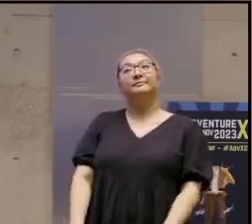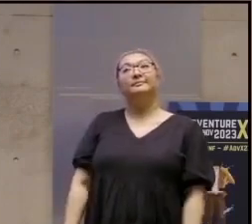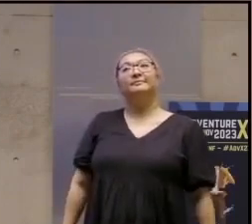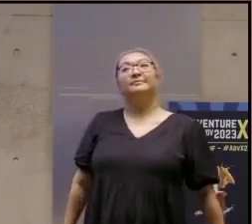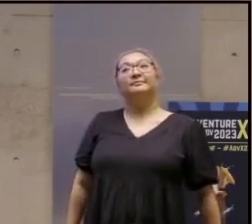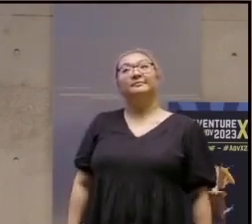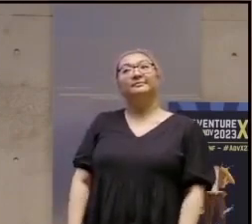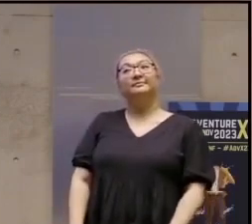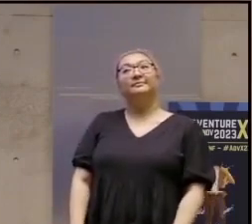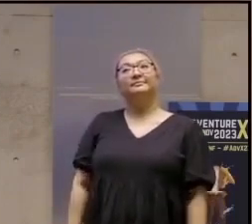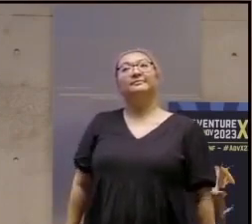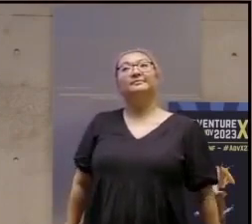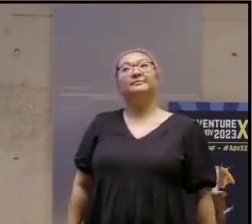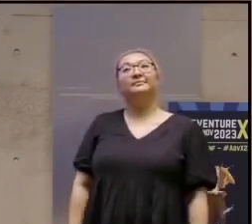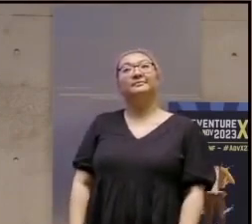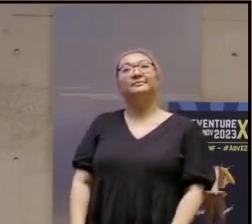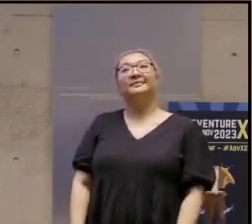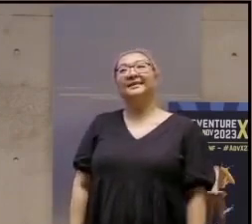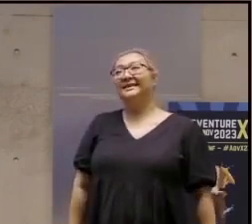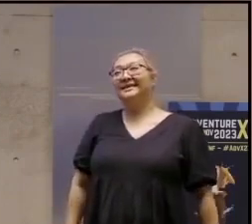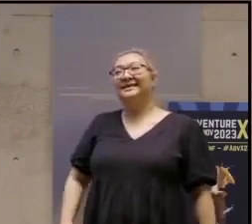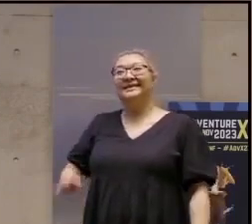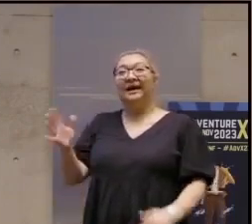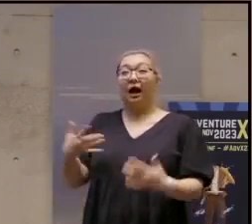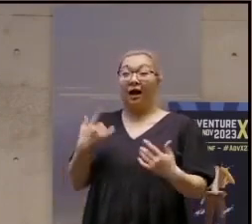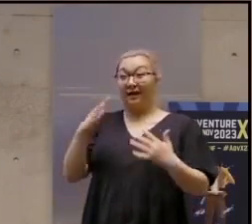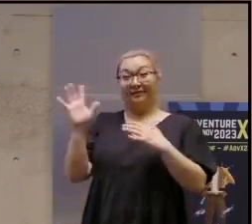Nobody at the front had a question.